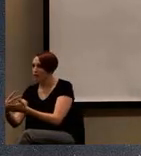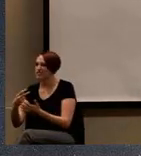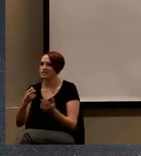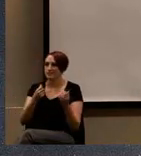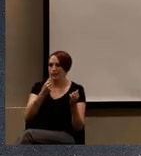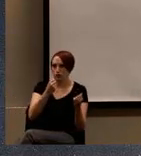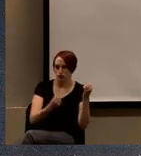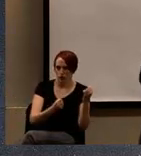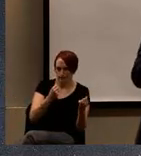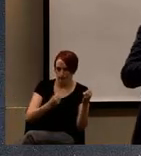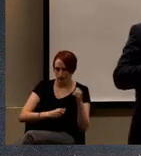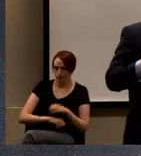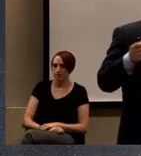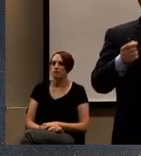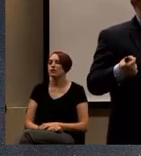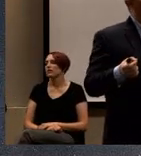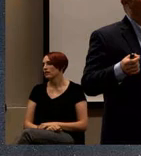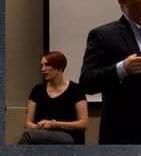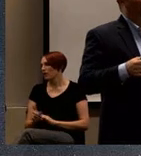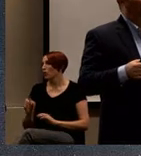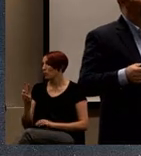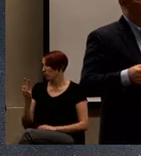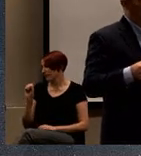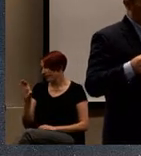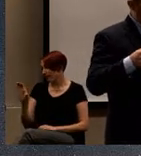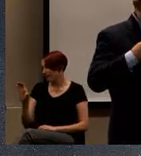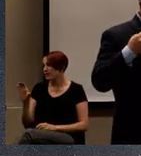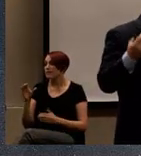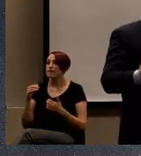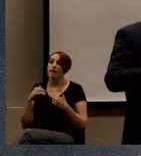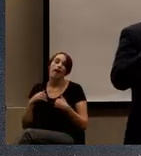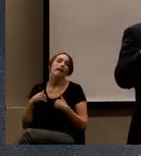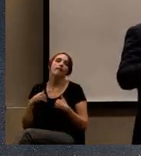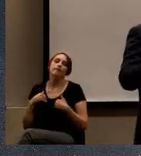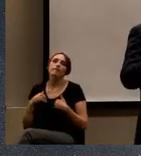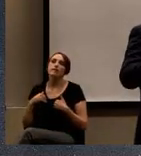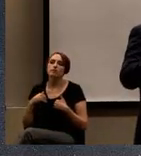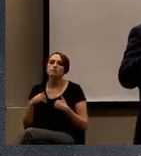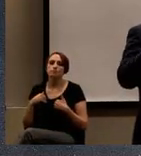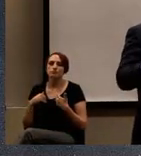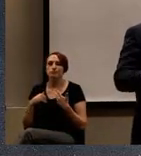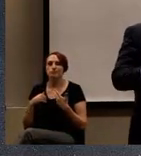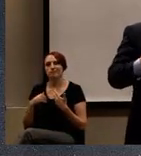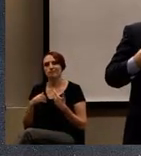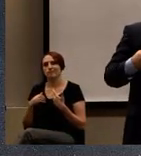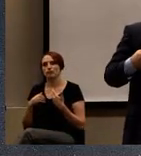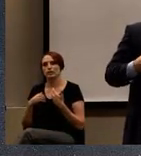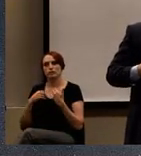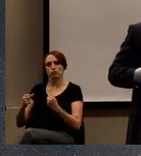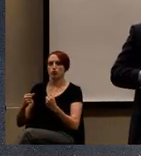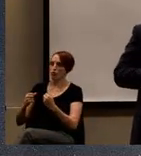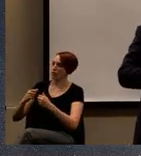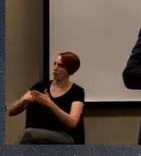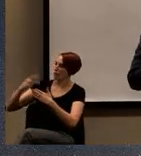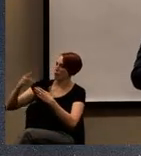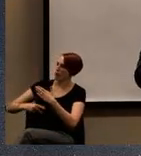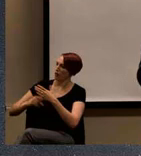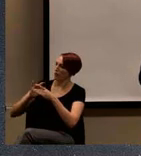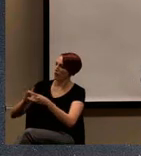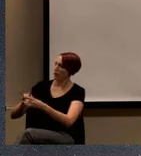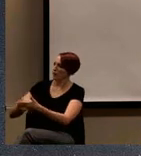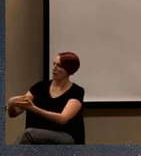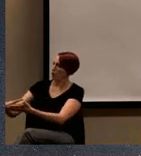hear a lot about falls. I know Wisconsin has a really robust programming around falls